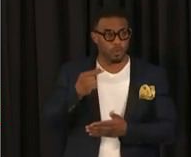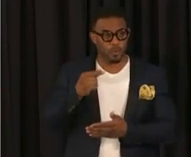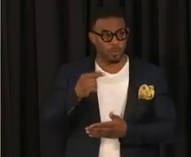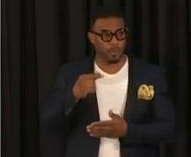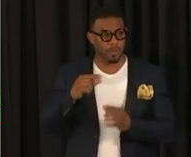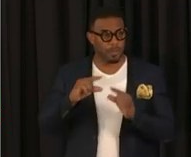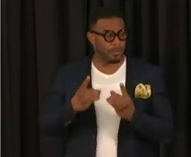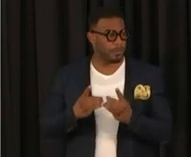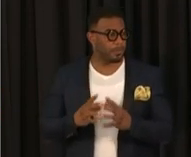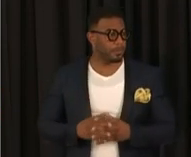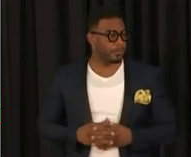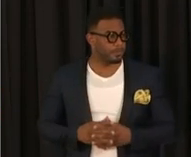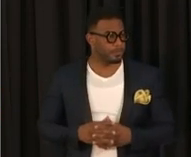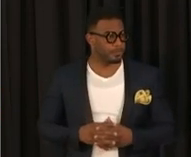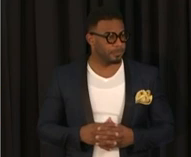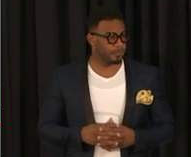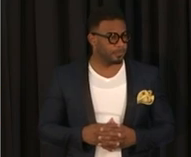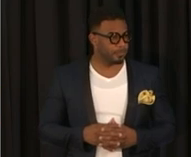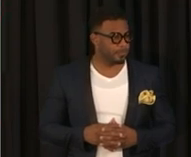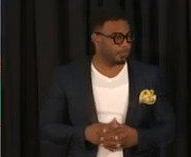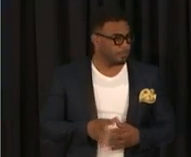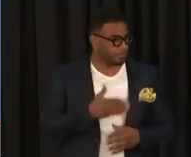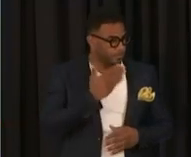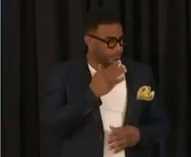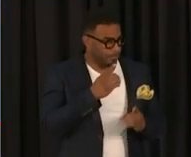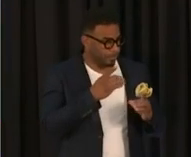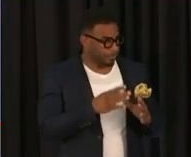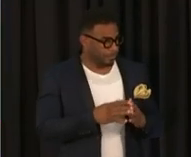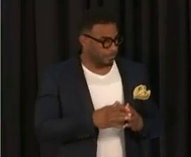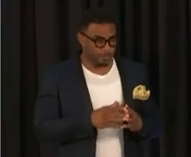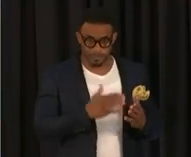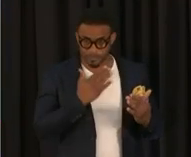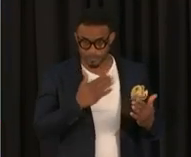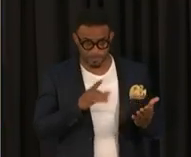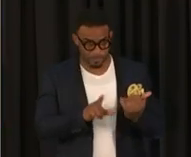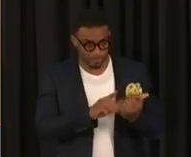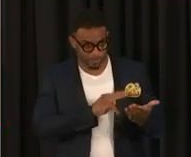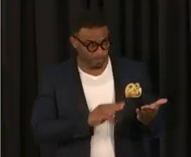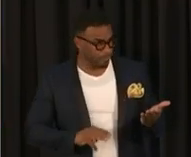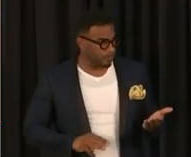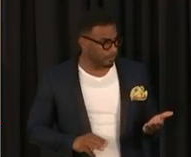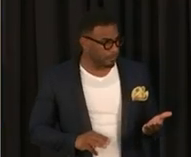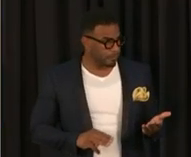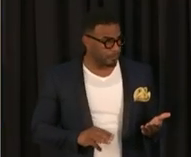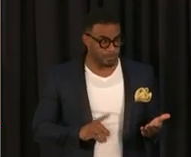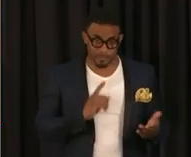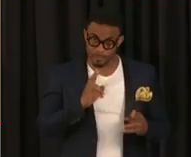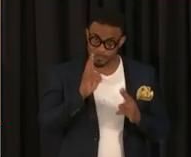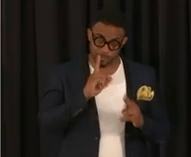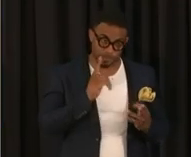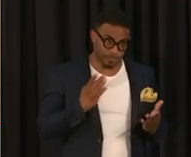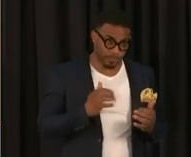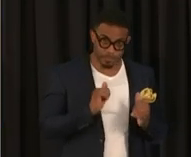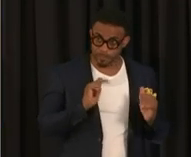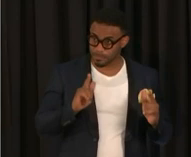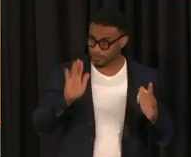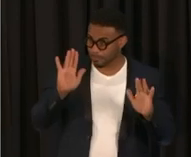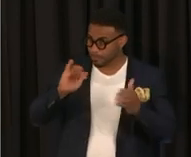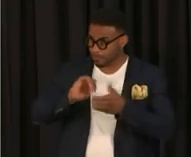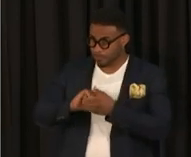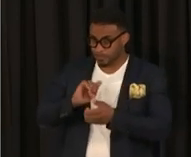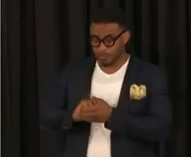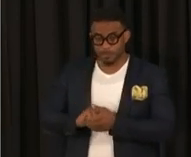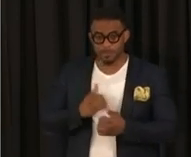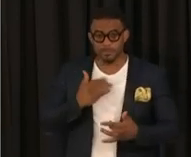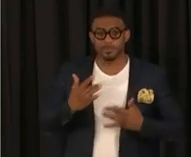Bank. Thank you. Thank you, Director, and thank you, Deputy Mayor. It's an honor to be here with all these great